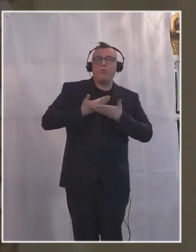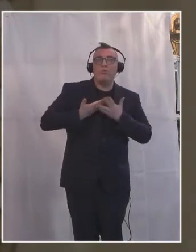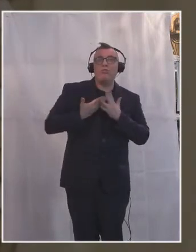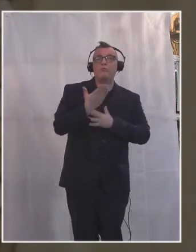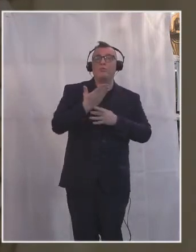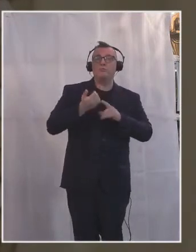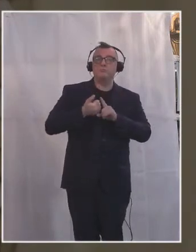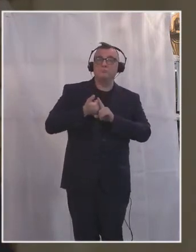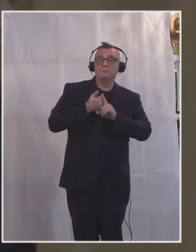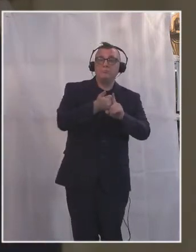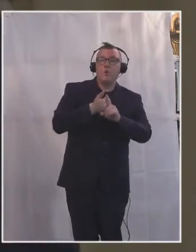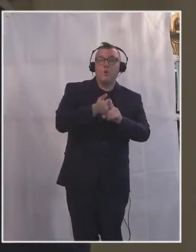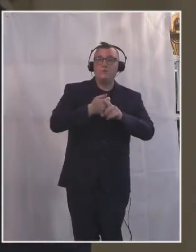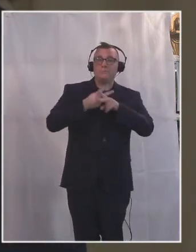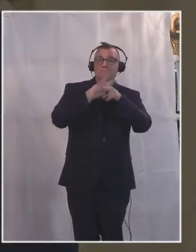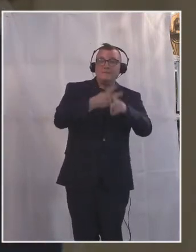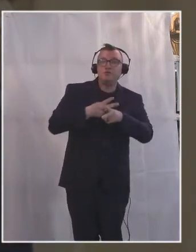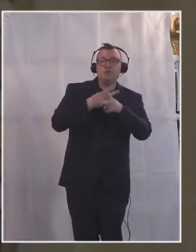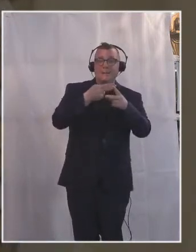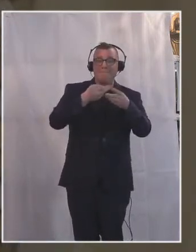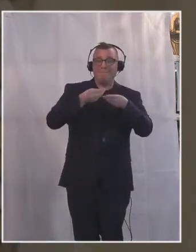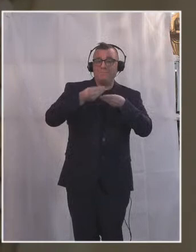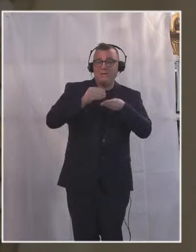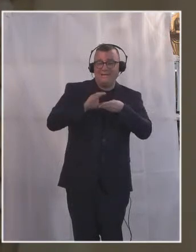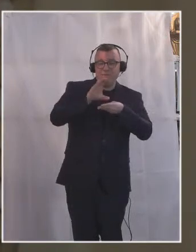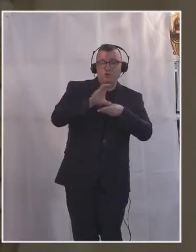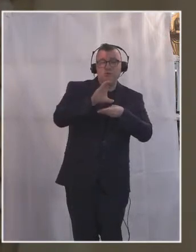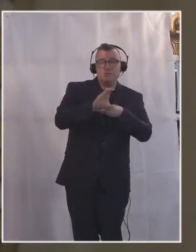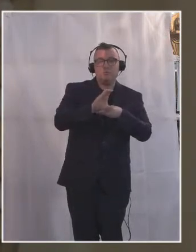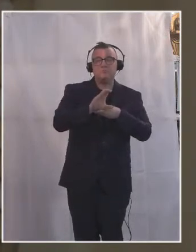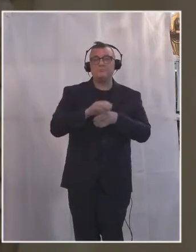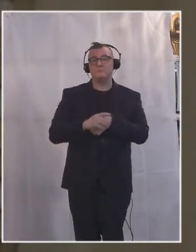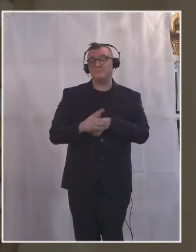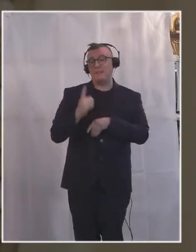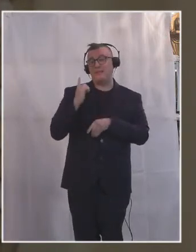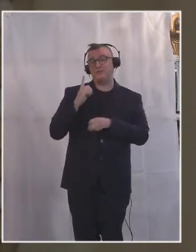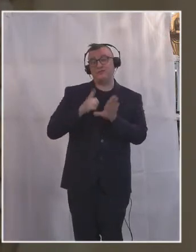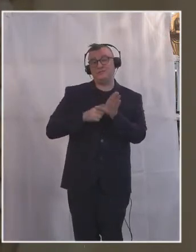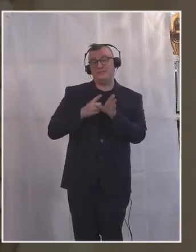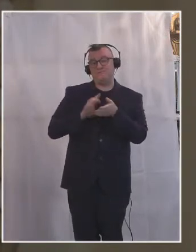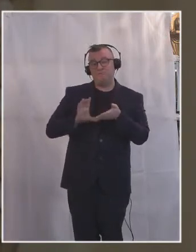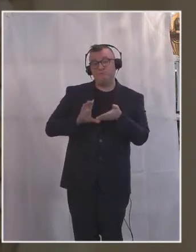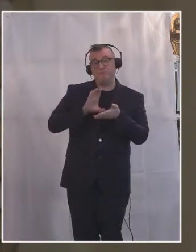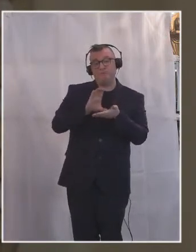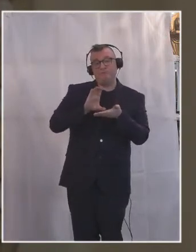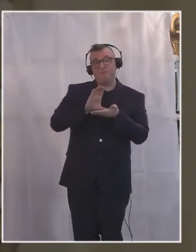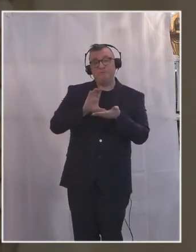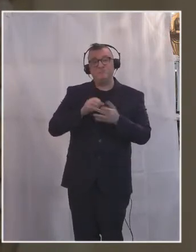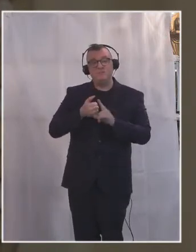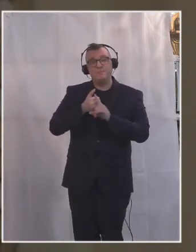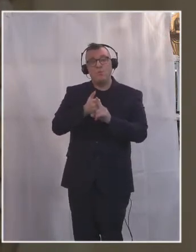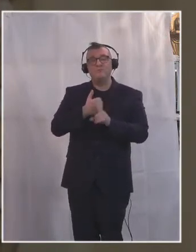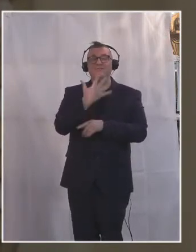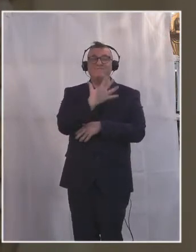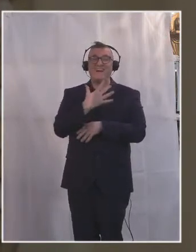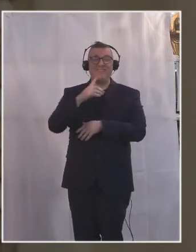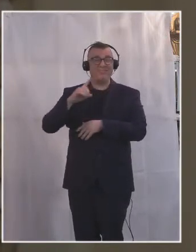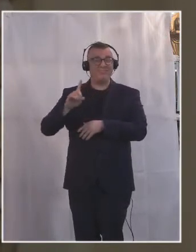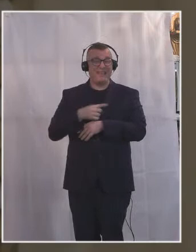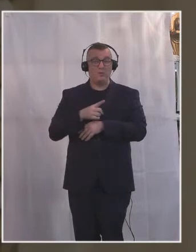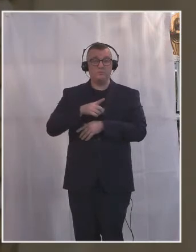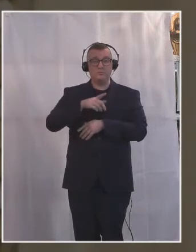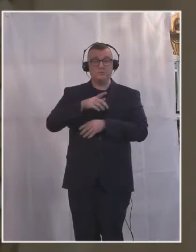capital. And by last year, we'd helped over 5,000 leaders build the skills that they needed to grow, and